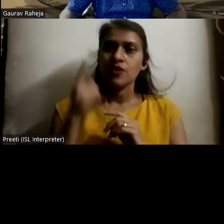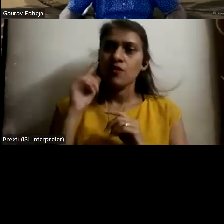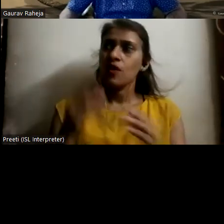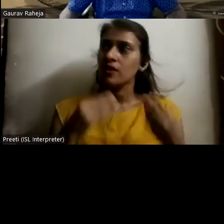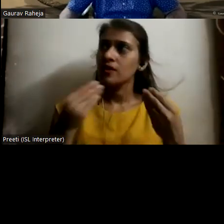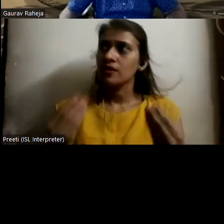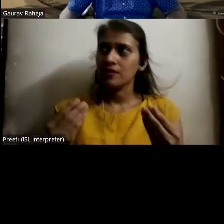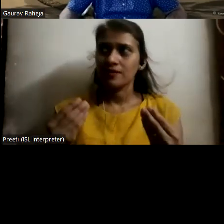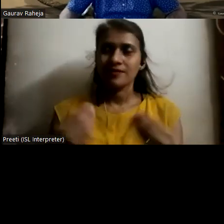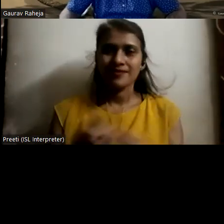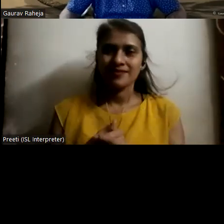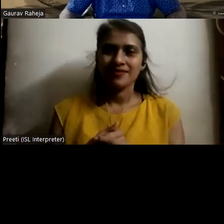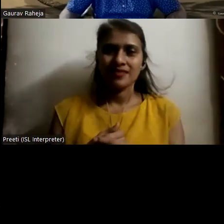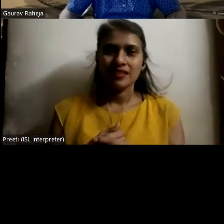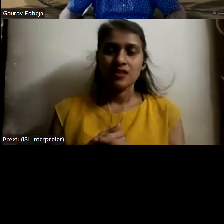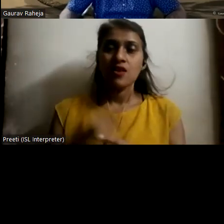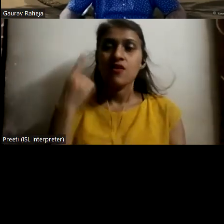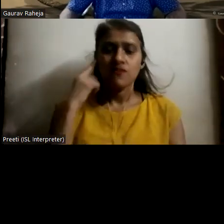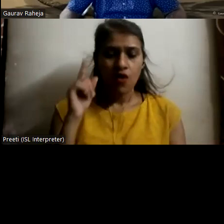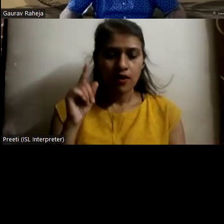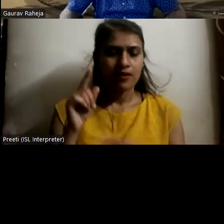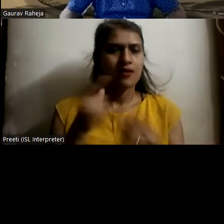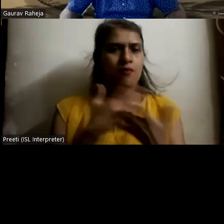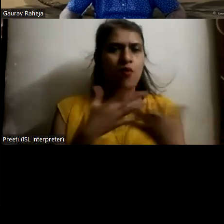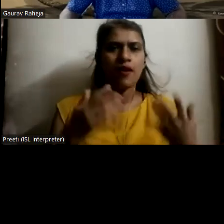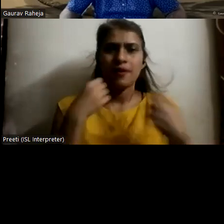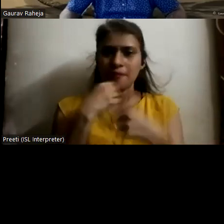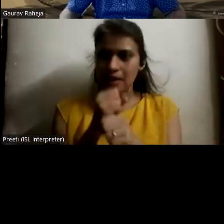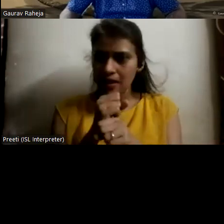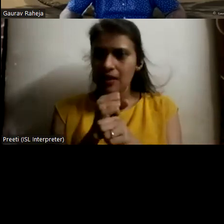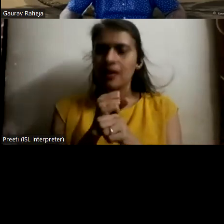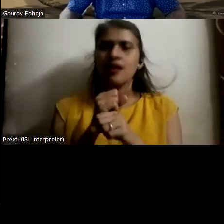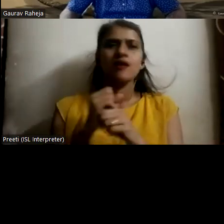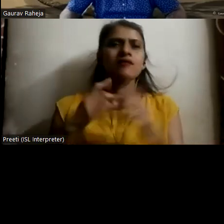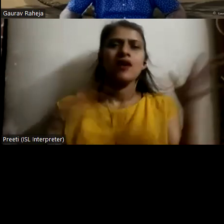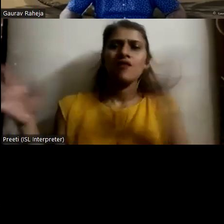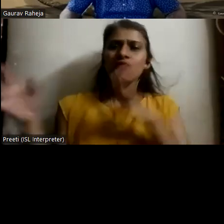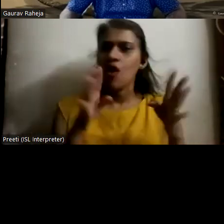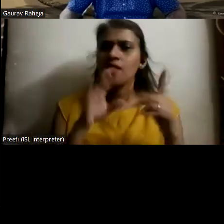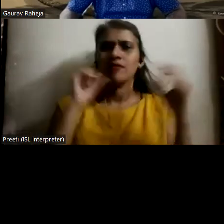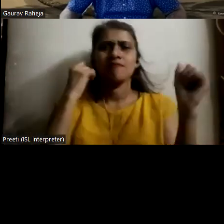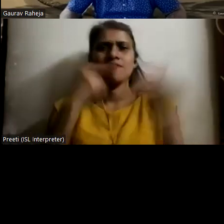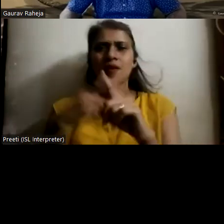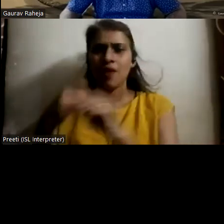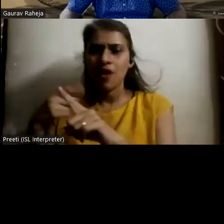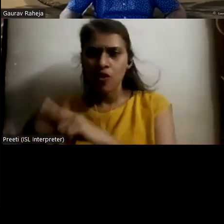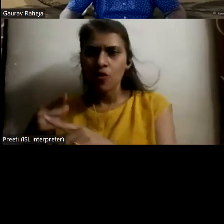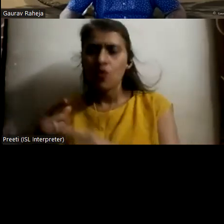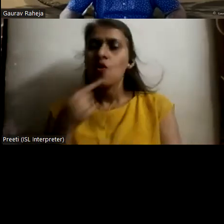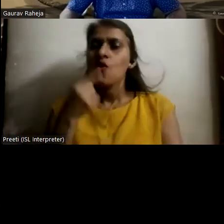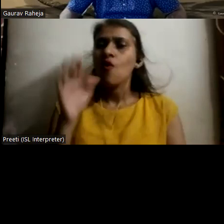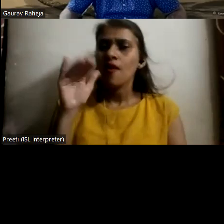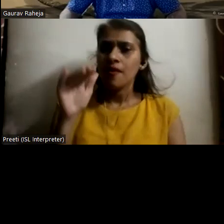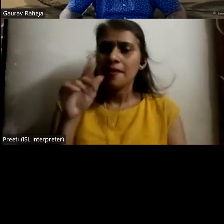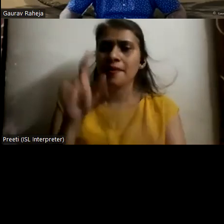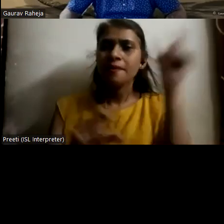Ron Mays, was it is a design of products and environments to be usable by all people to